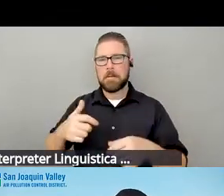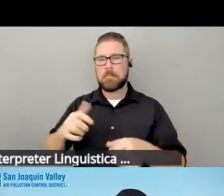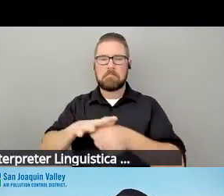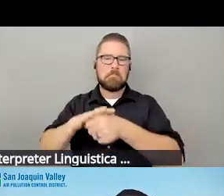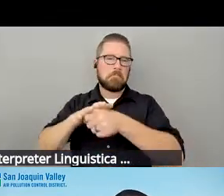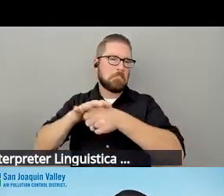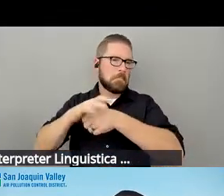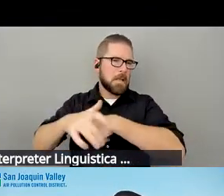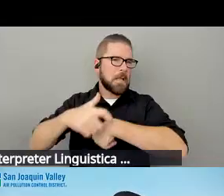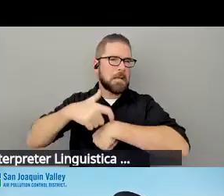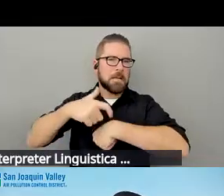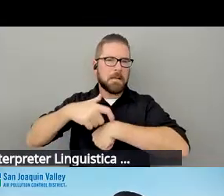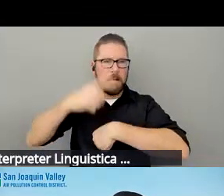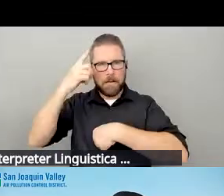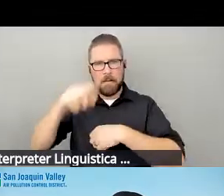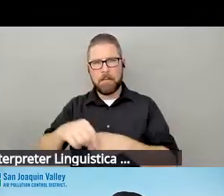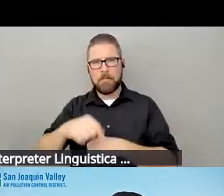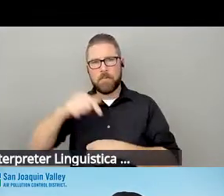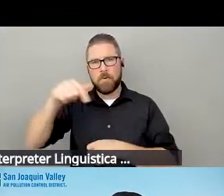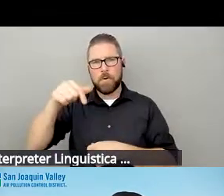my screen.